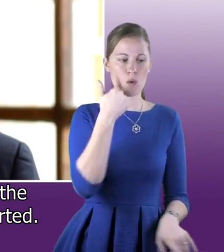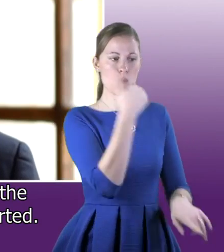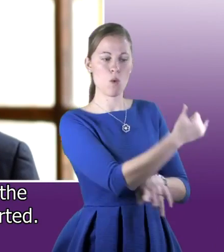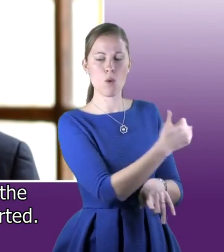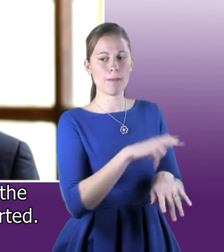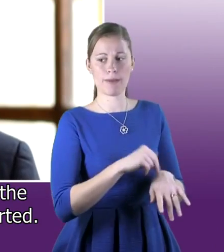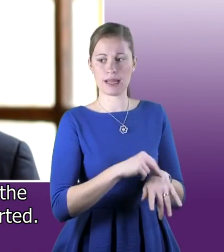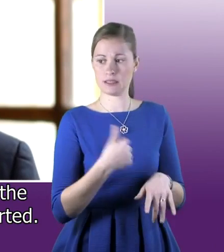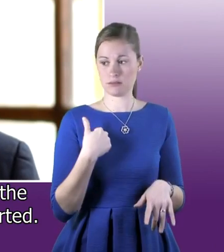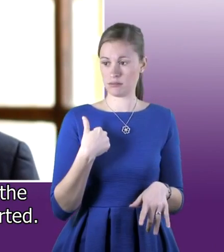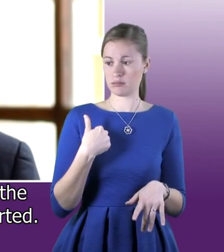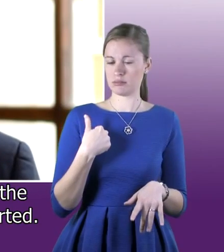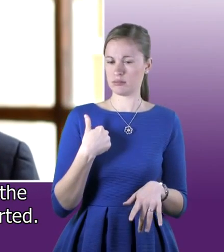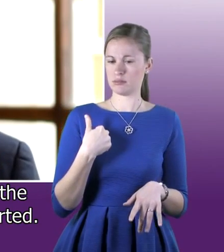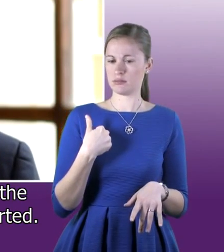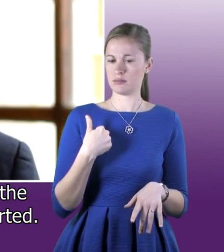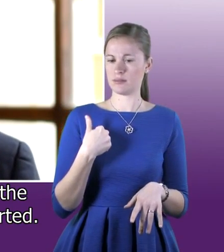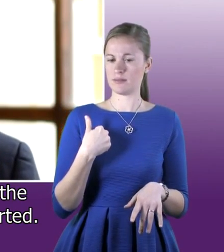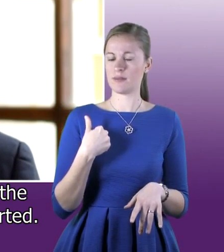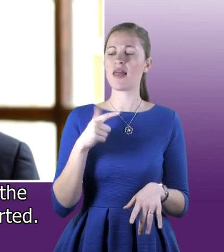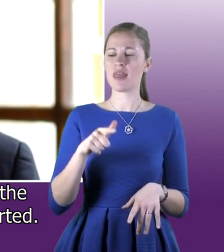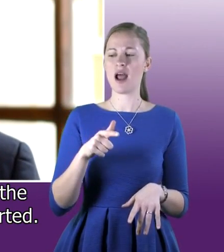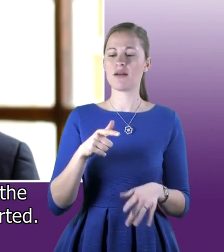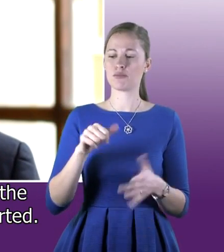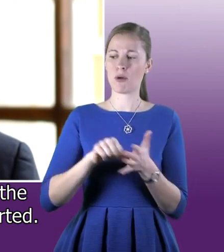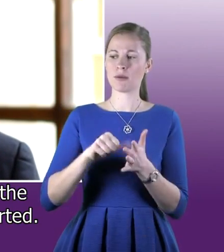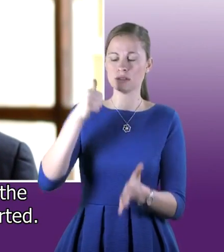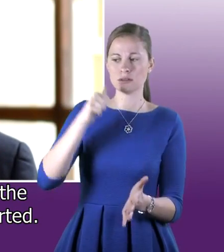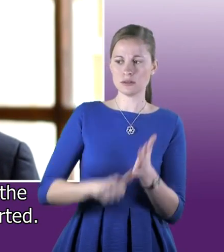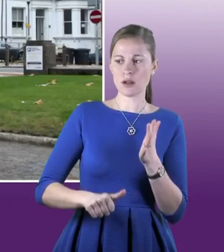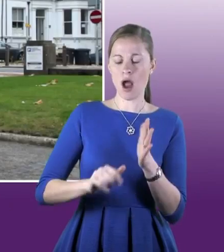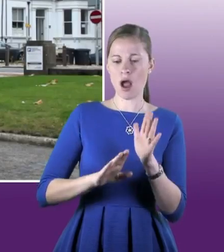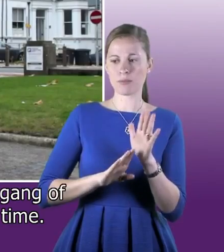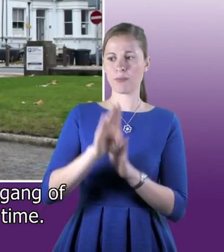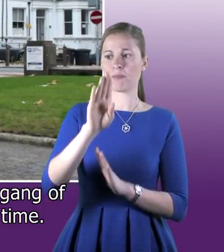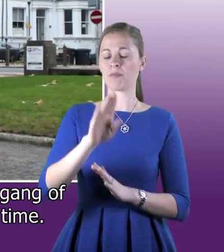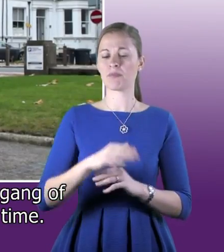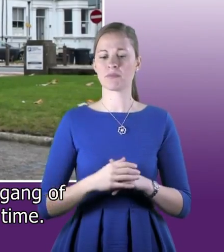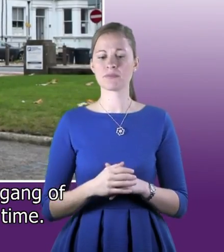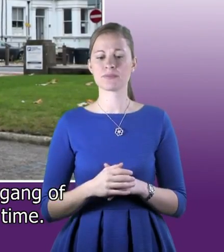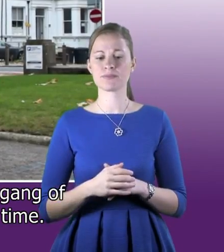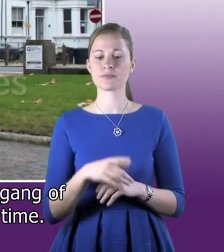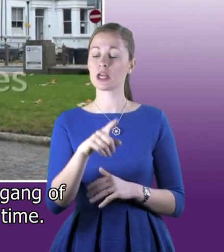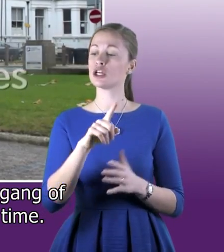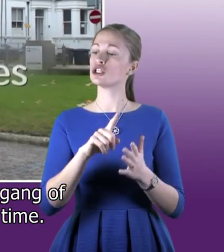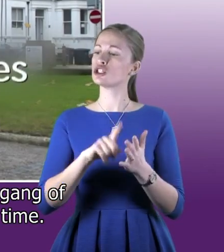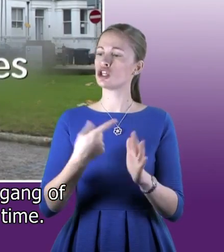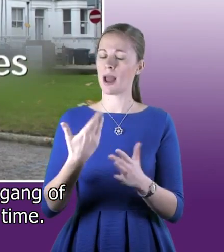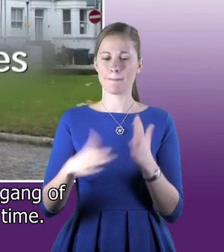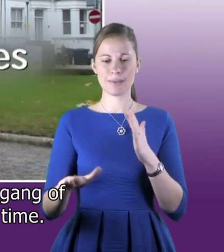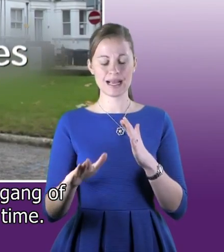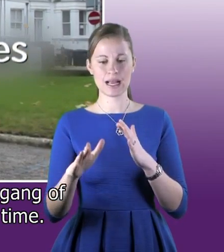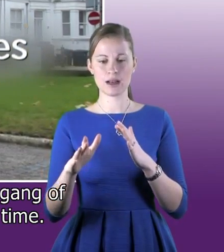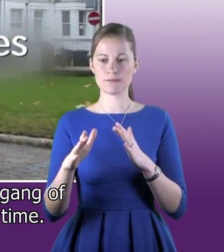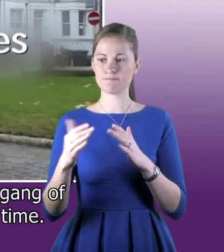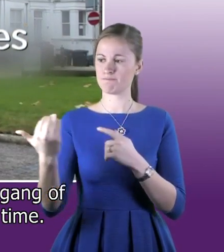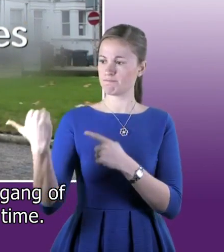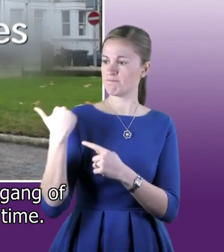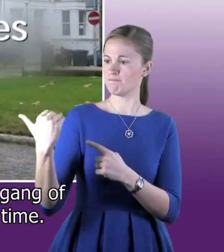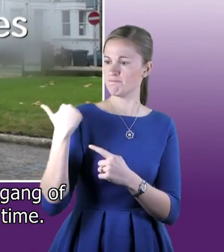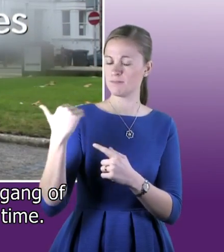police. And I think maybe that's when it all started. James suffered a series of hate crimes from a gang of